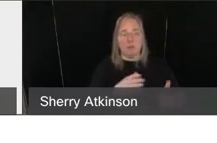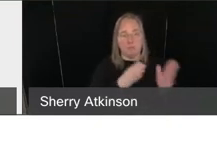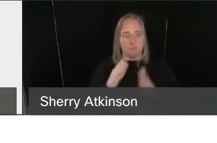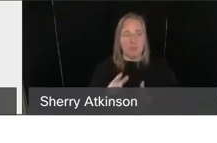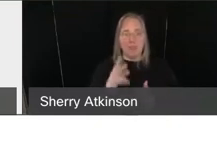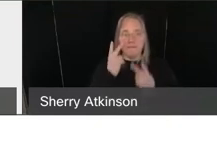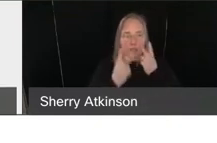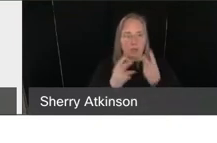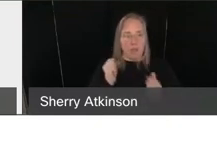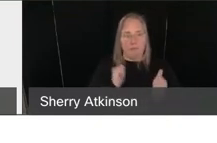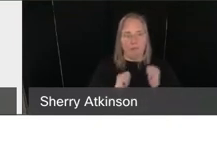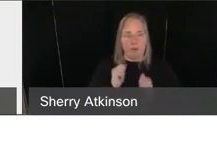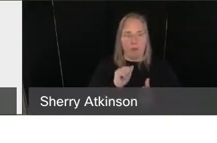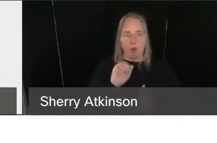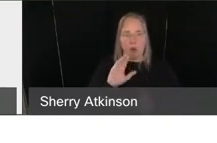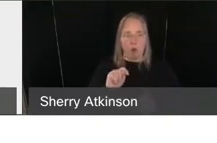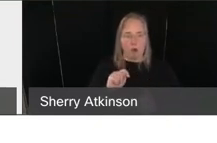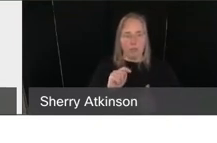of